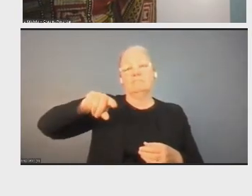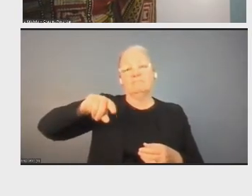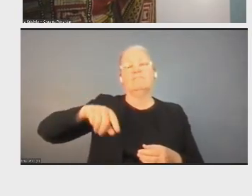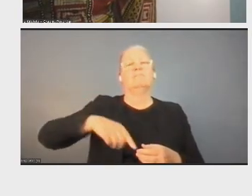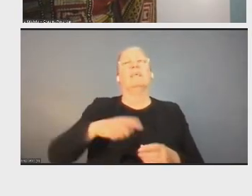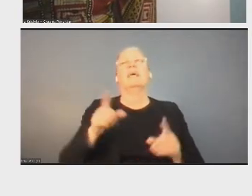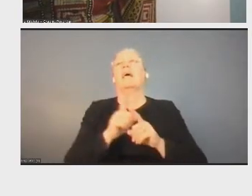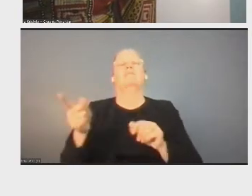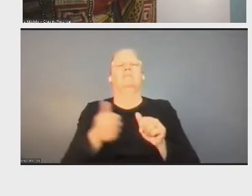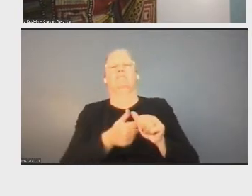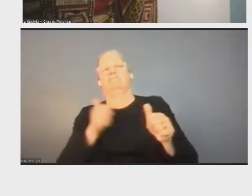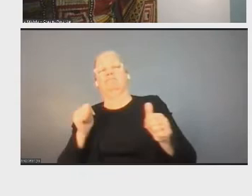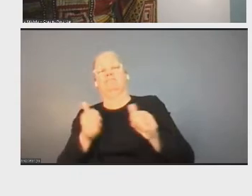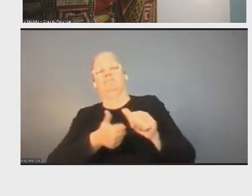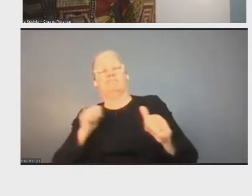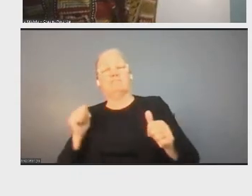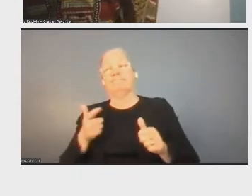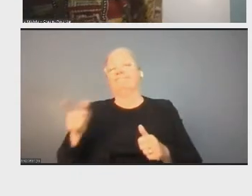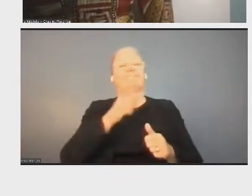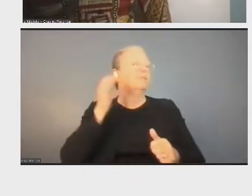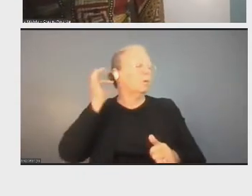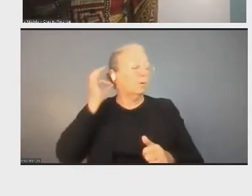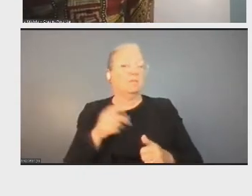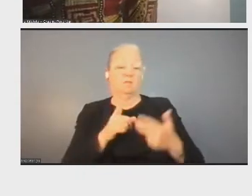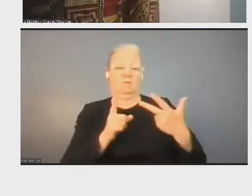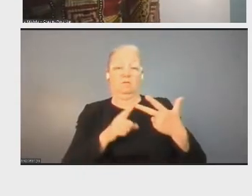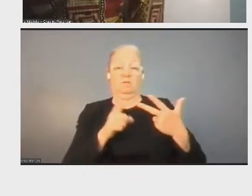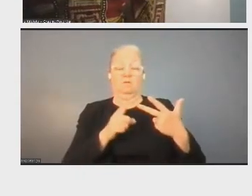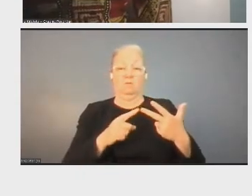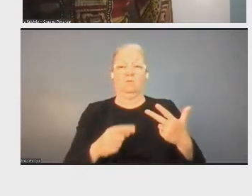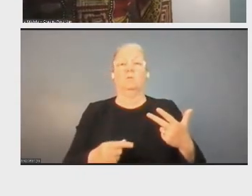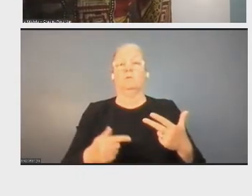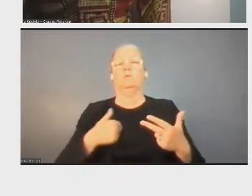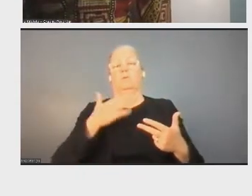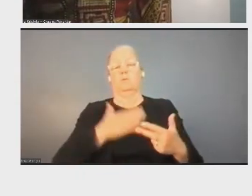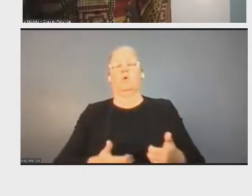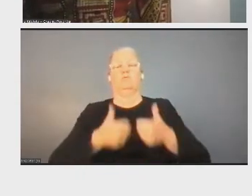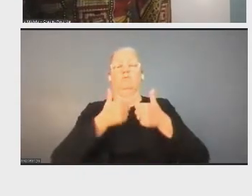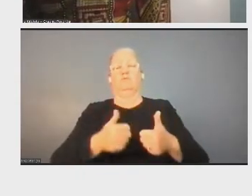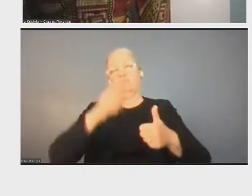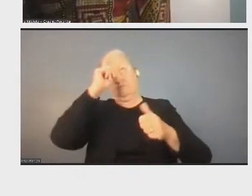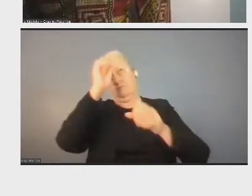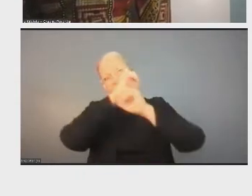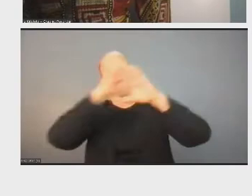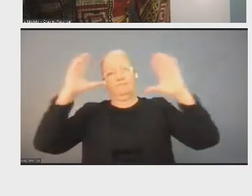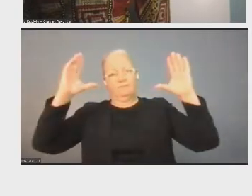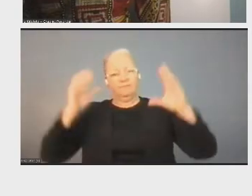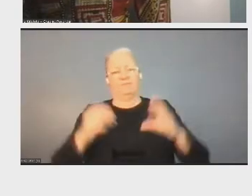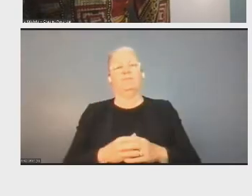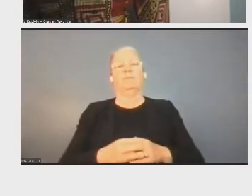behind many voices. Third topic is that we really have a vision of a community